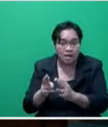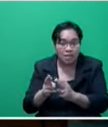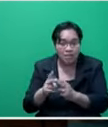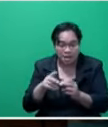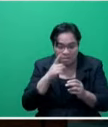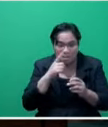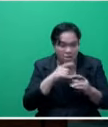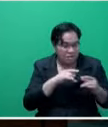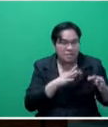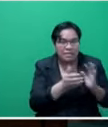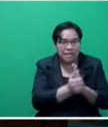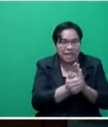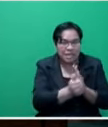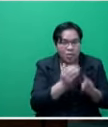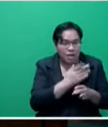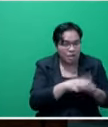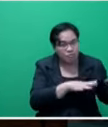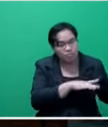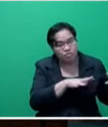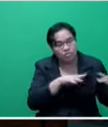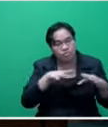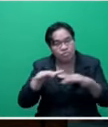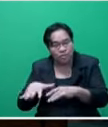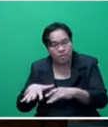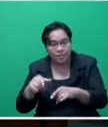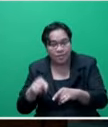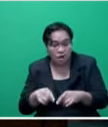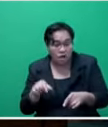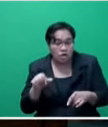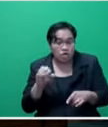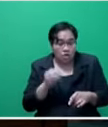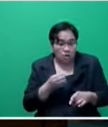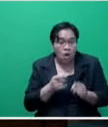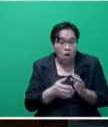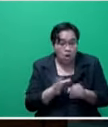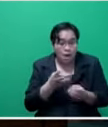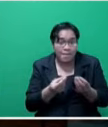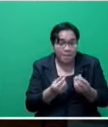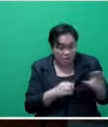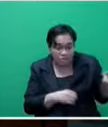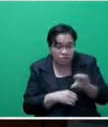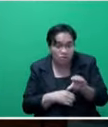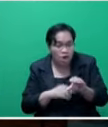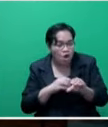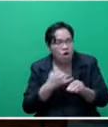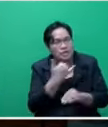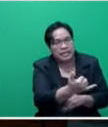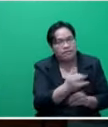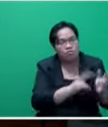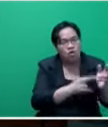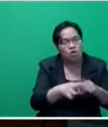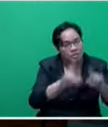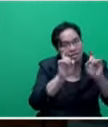migration of skilled workers, the self-help grants will ensure that skills do not go to waste in the rural areas, but